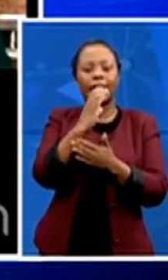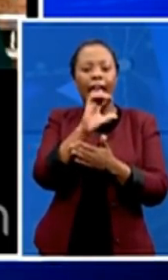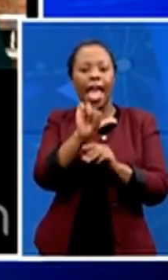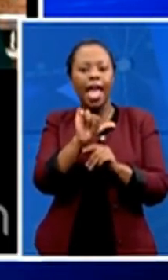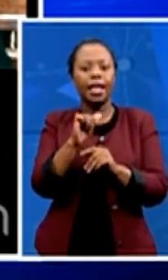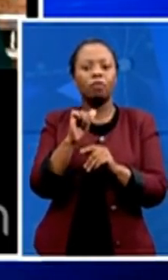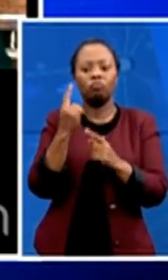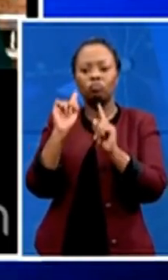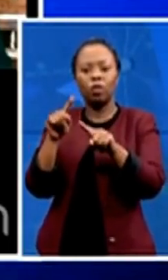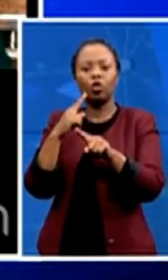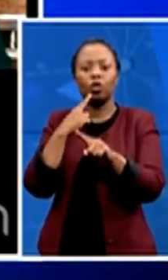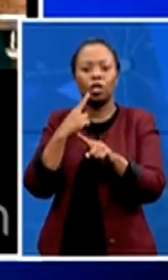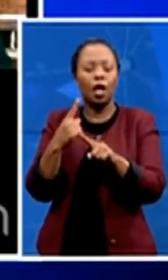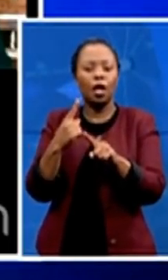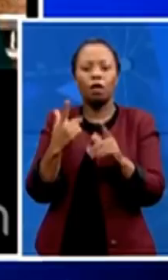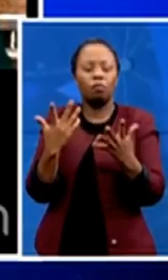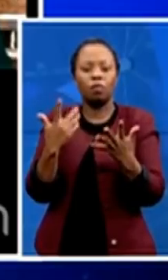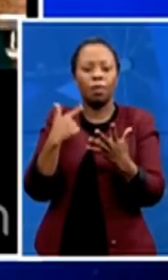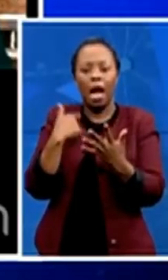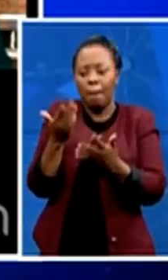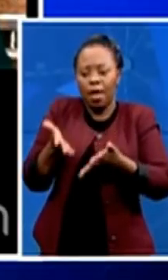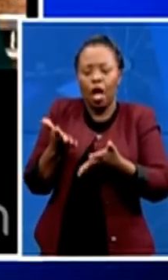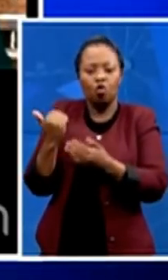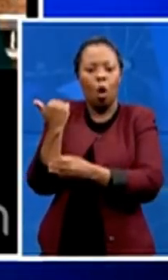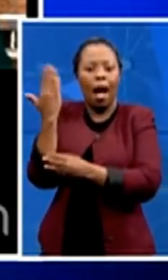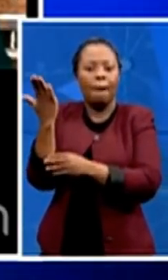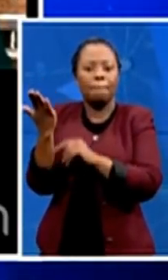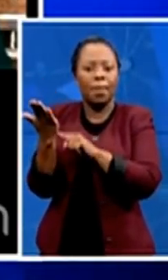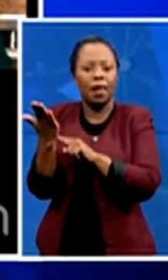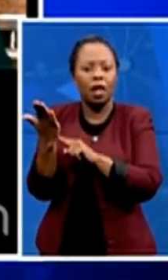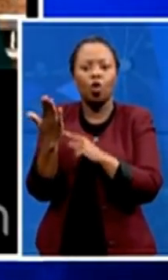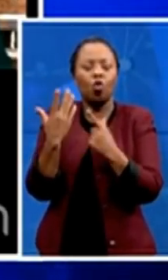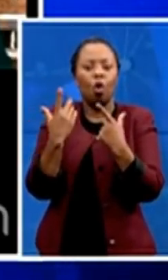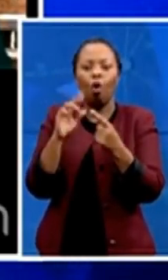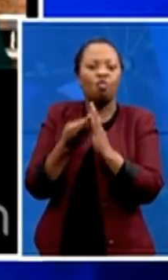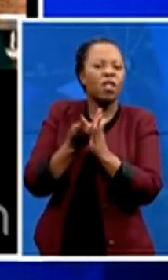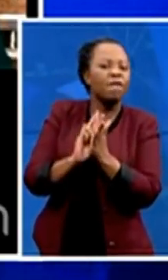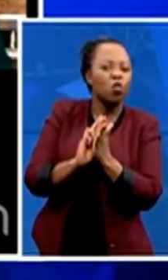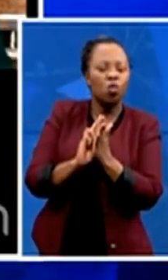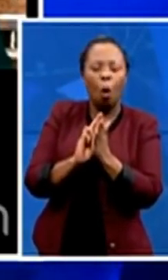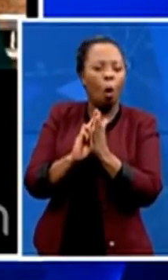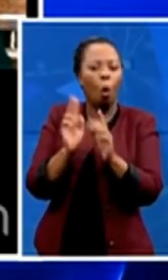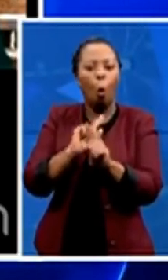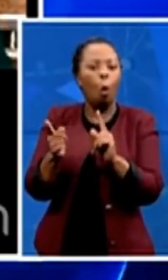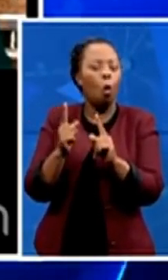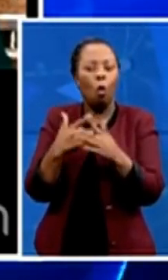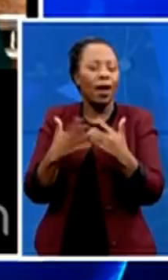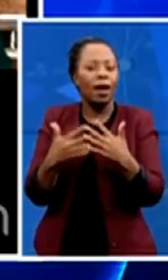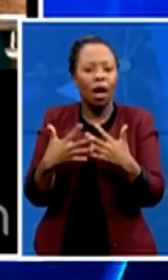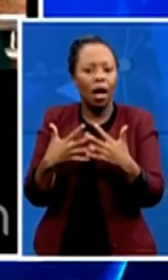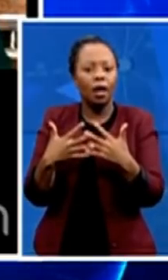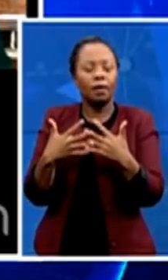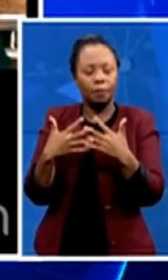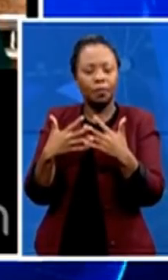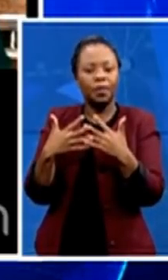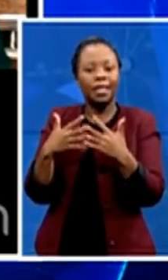appeal or to rescind or to do whatever, or review, whatever it is, the sentence, not the conviction. So I'm